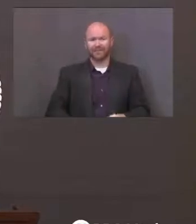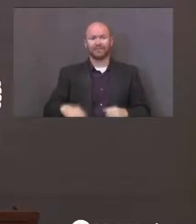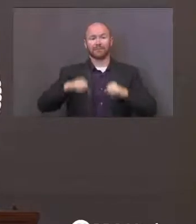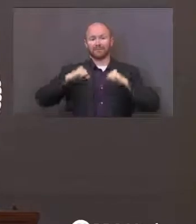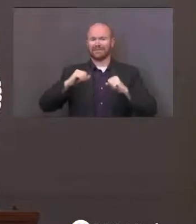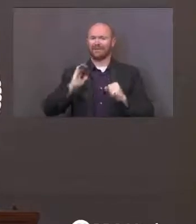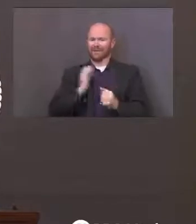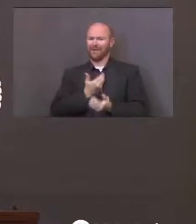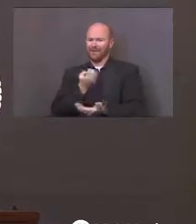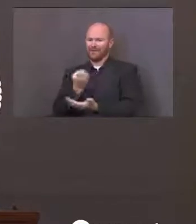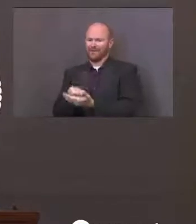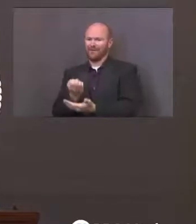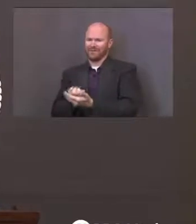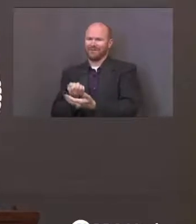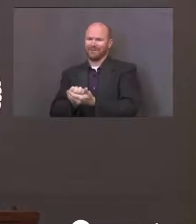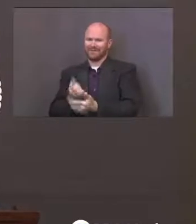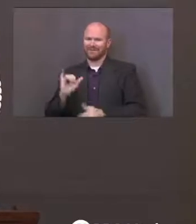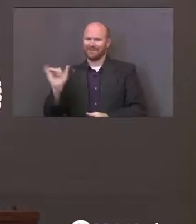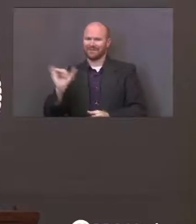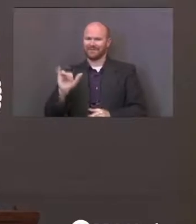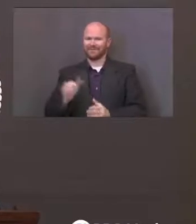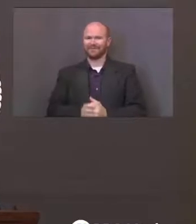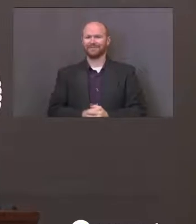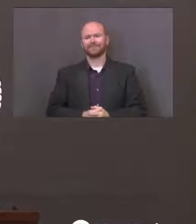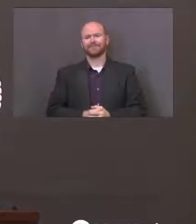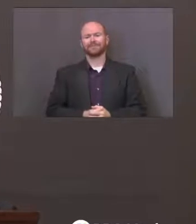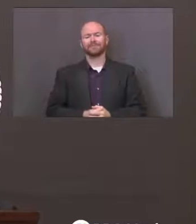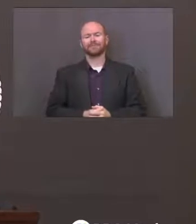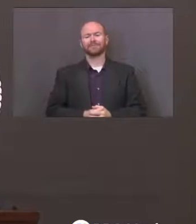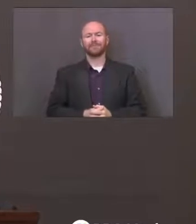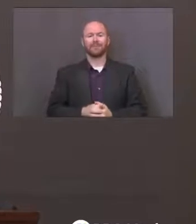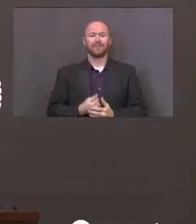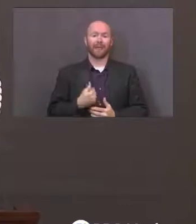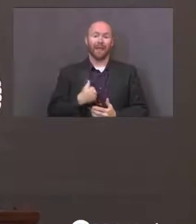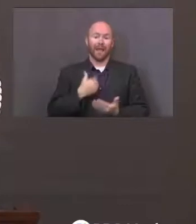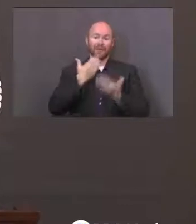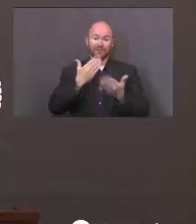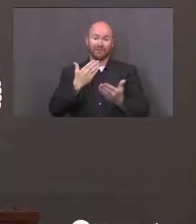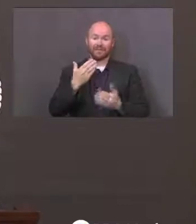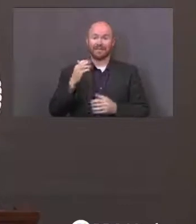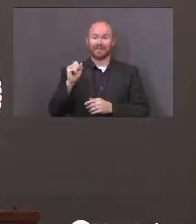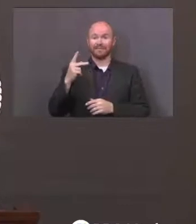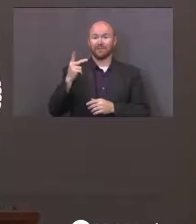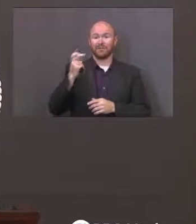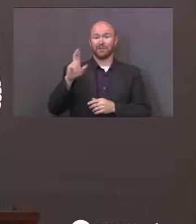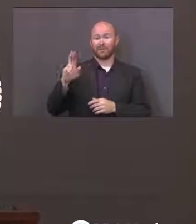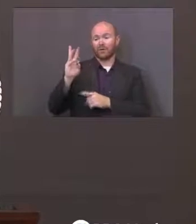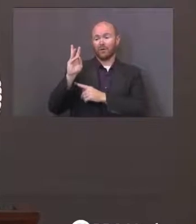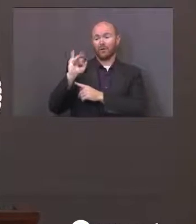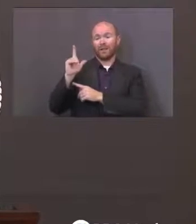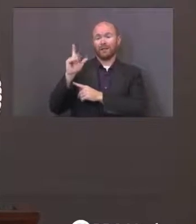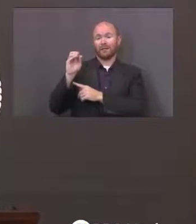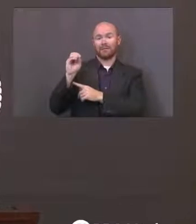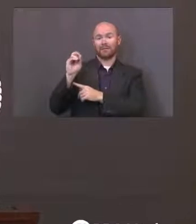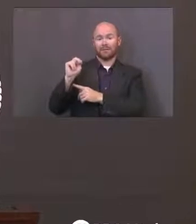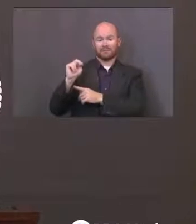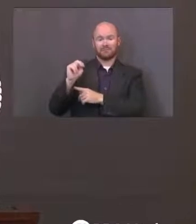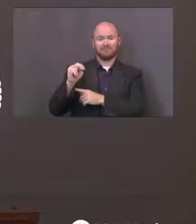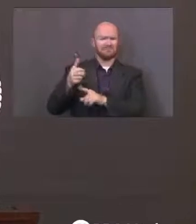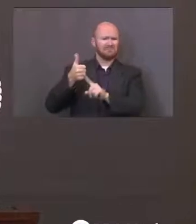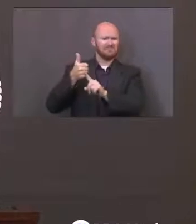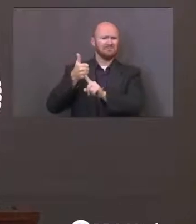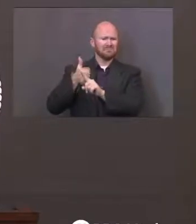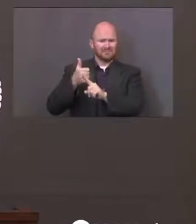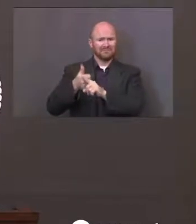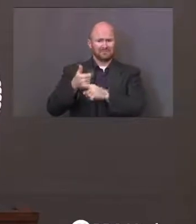economy also. Now, I appreciate the fact that Speaker Wilson has been at the forefront in